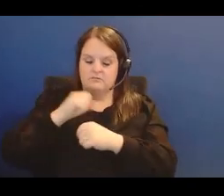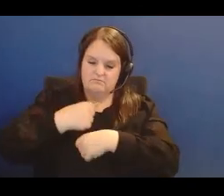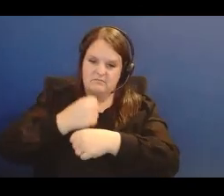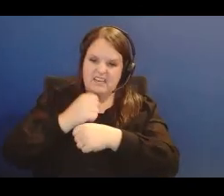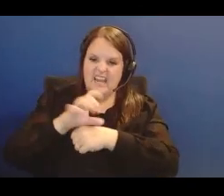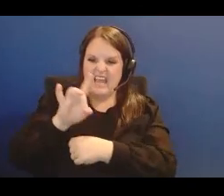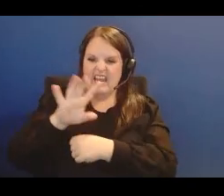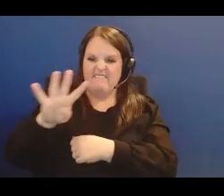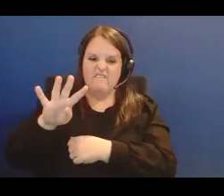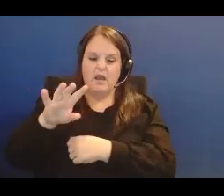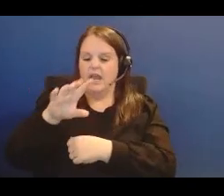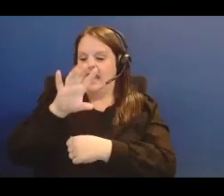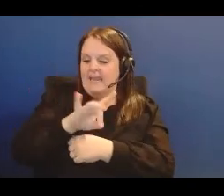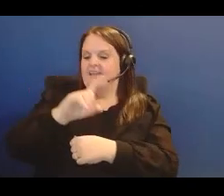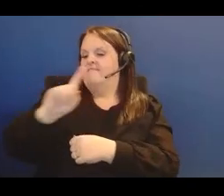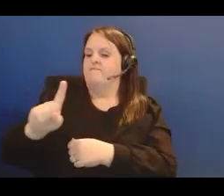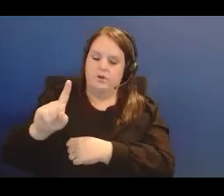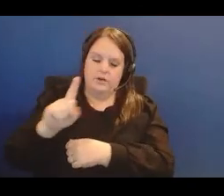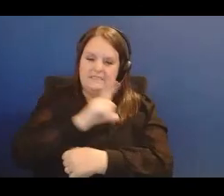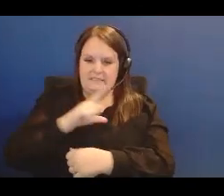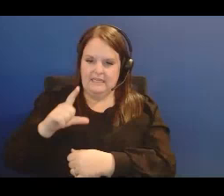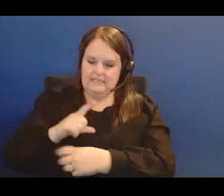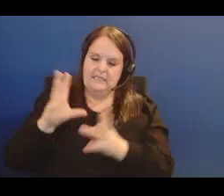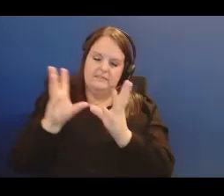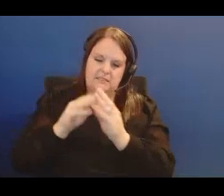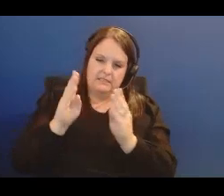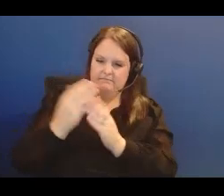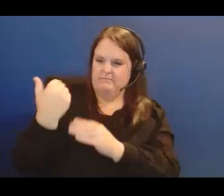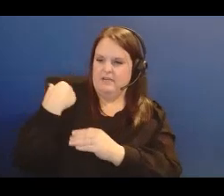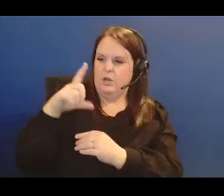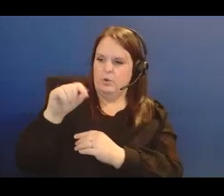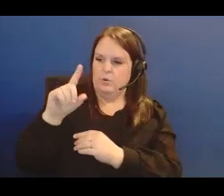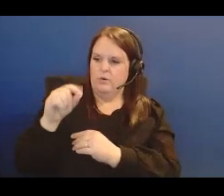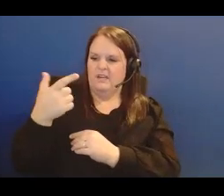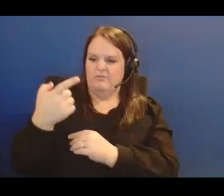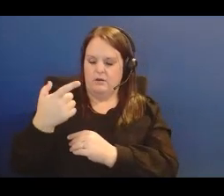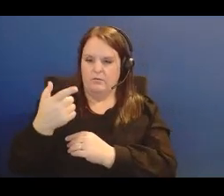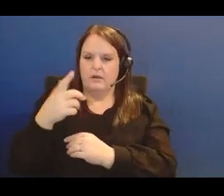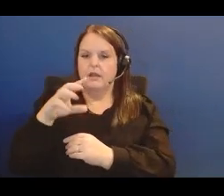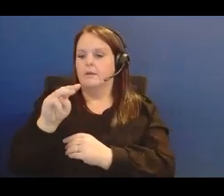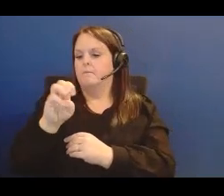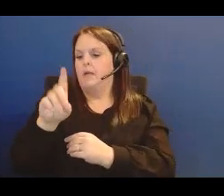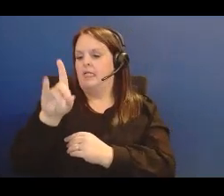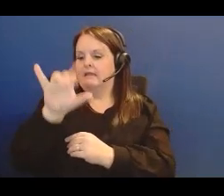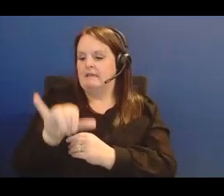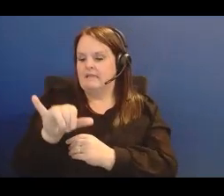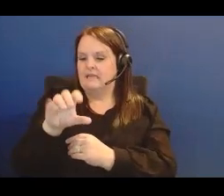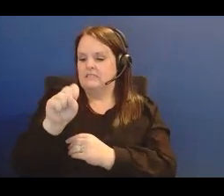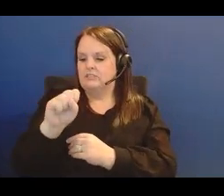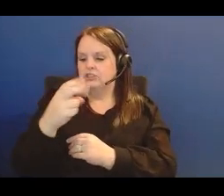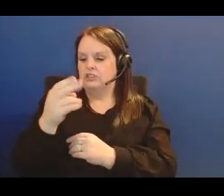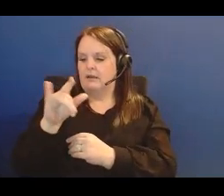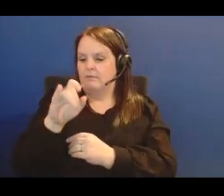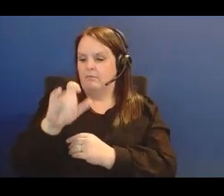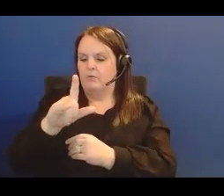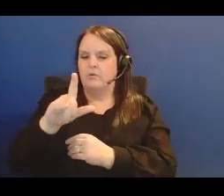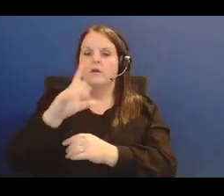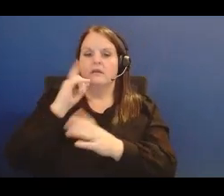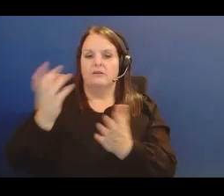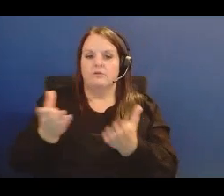session, which was back in 2021. Senator Melody Scheibel introduced Senate Bill 222, which was subsequently